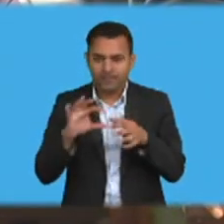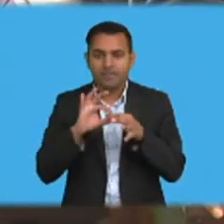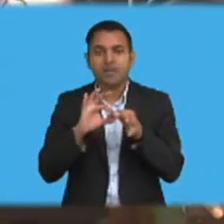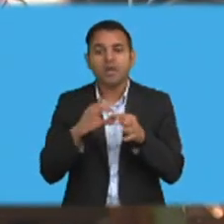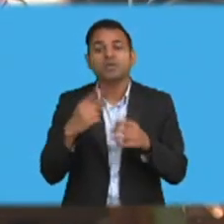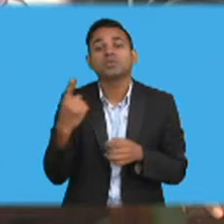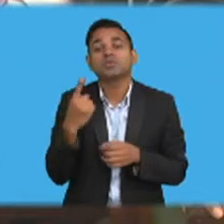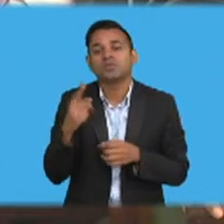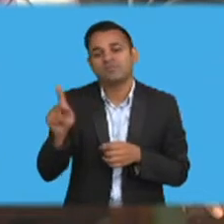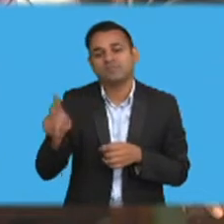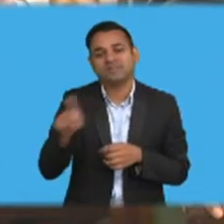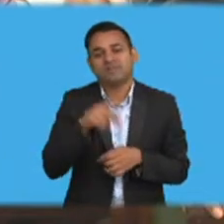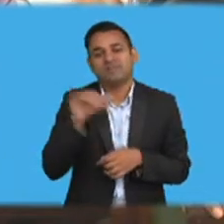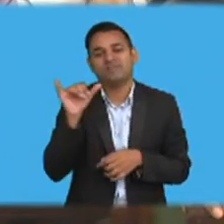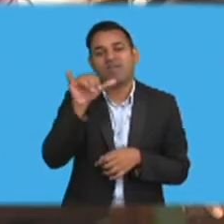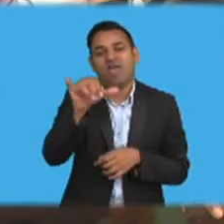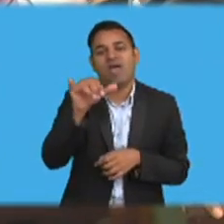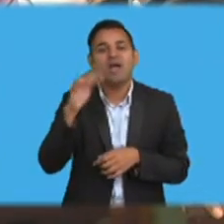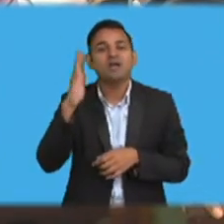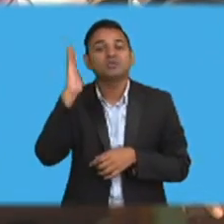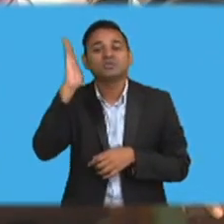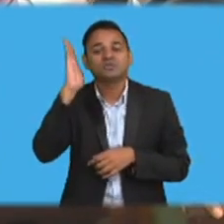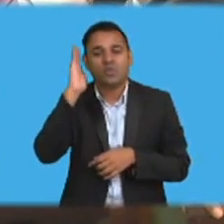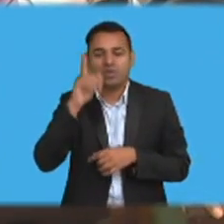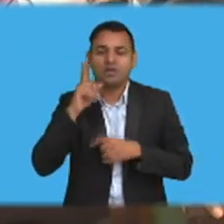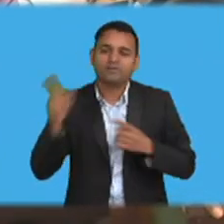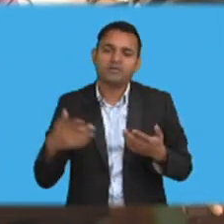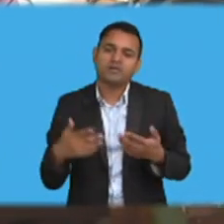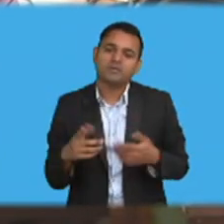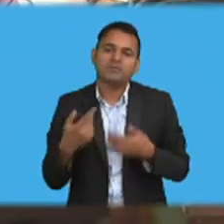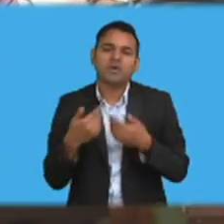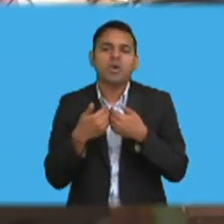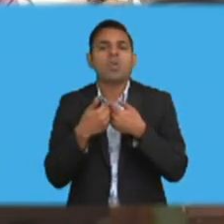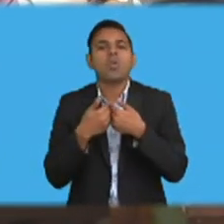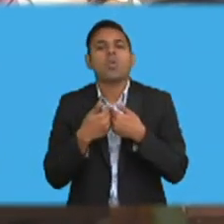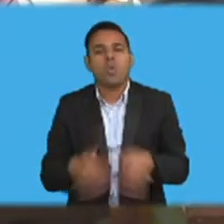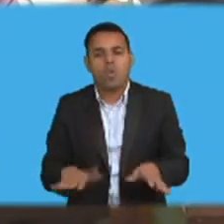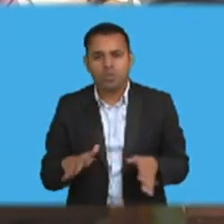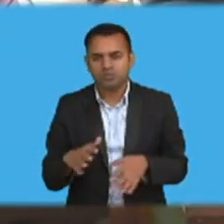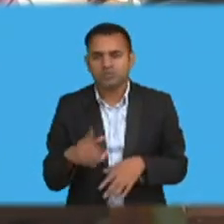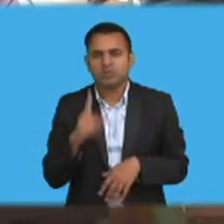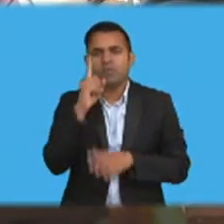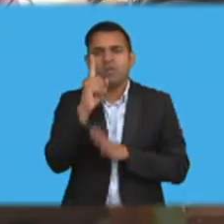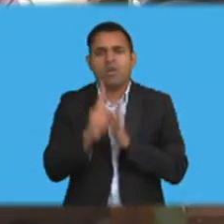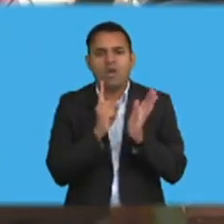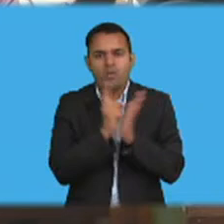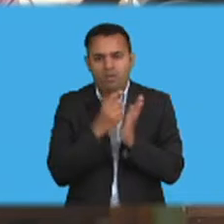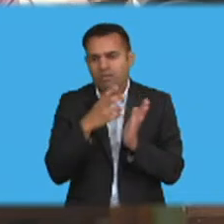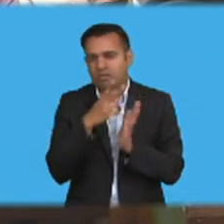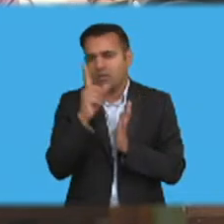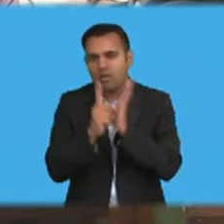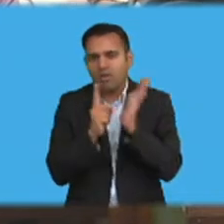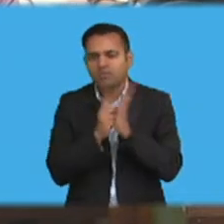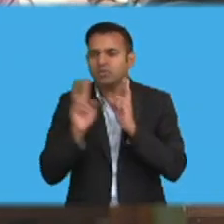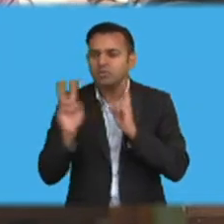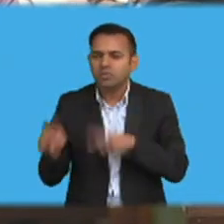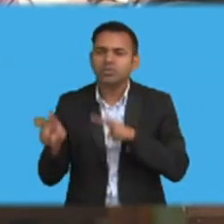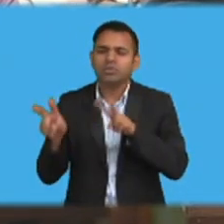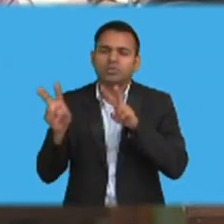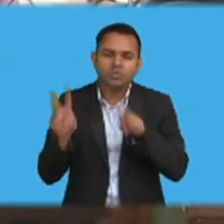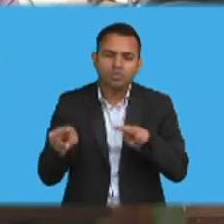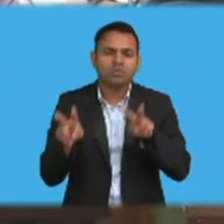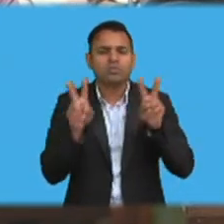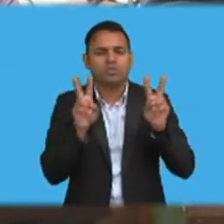traffic control for more than 1 hour. The aircraft was conducting flight training, departing Nandi at